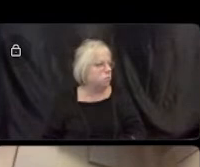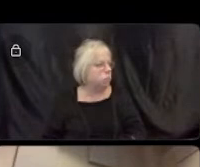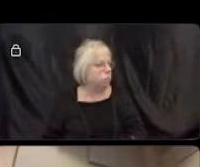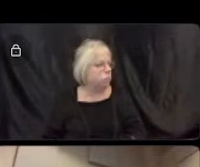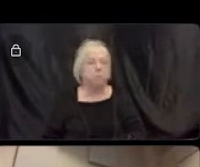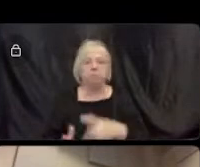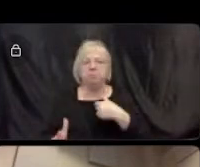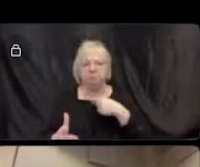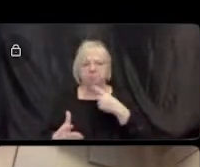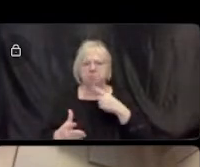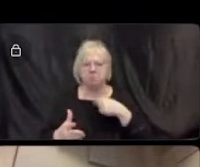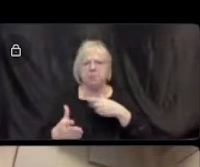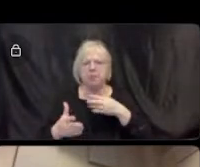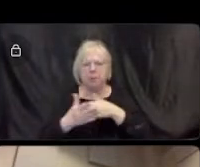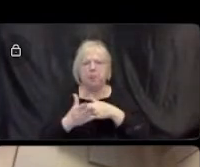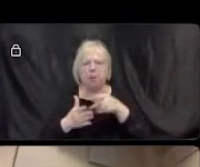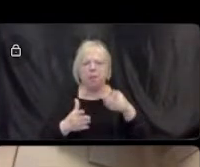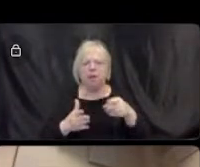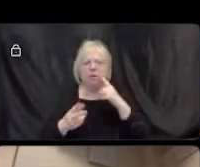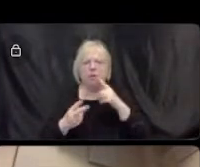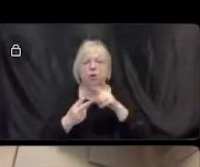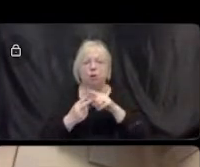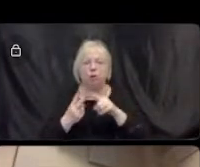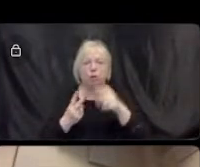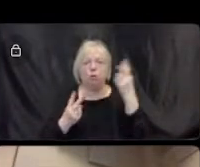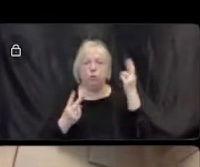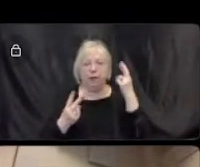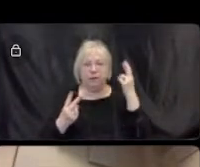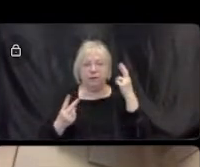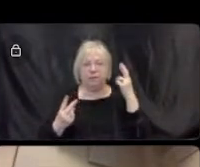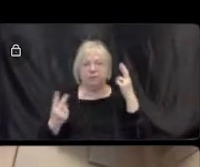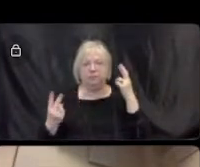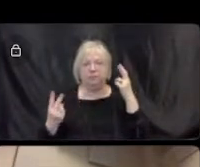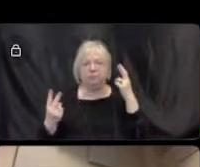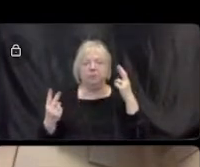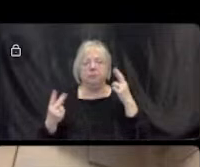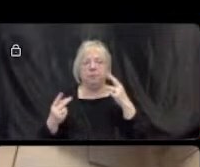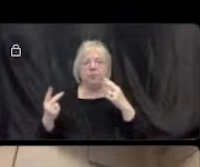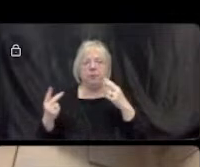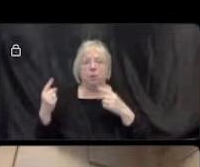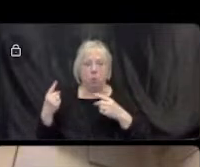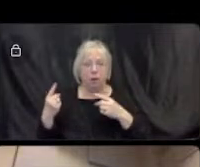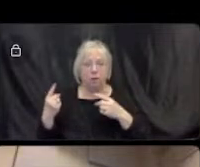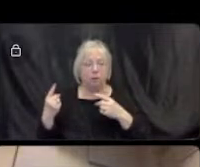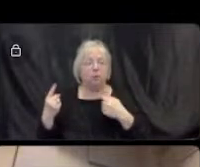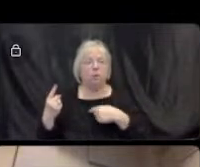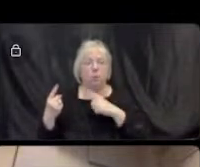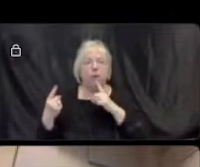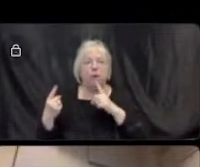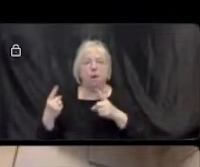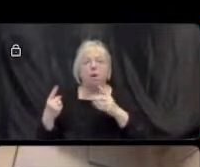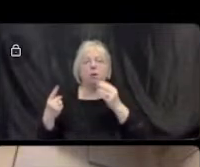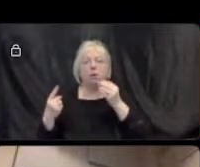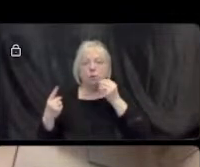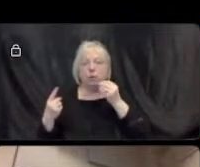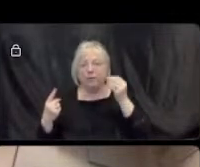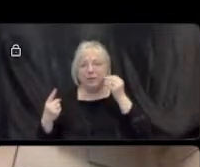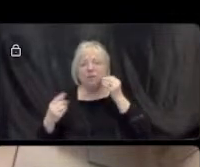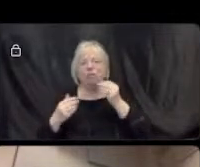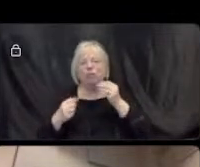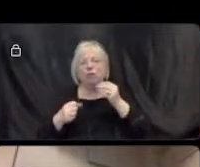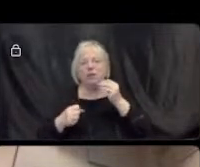I oppose this for two main reasons. One is that we are a residential